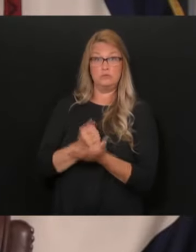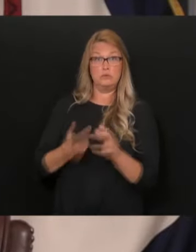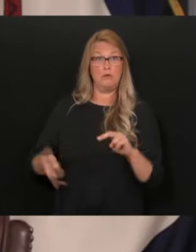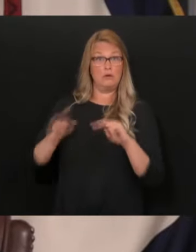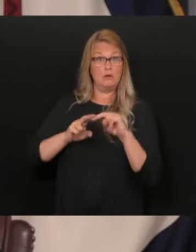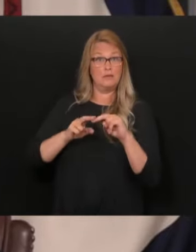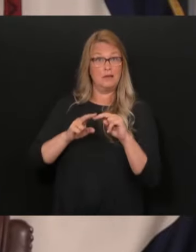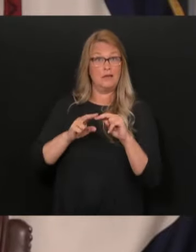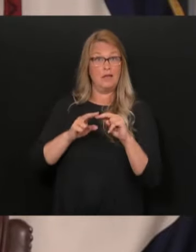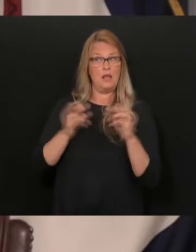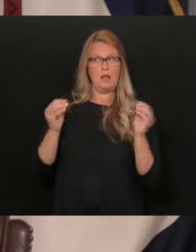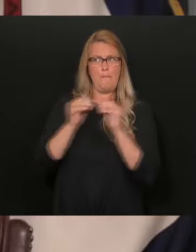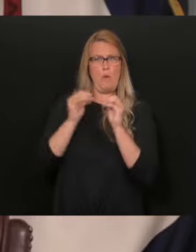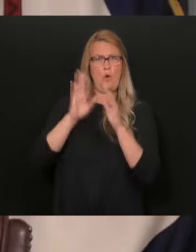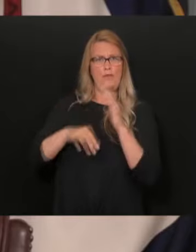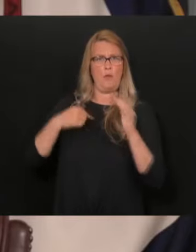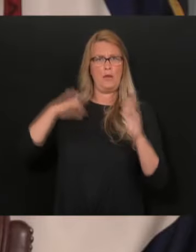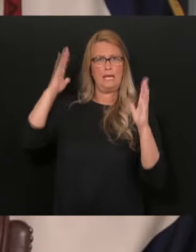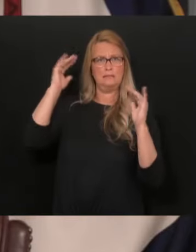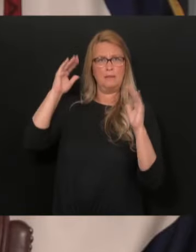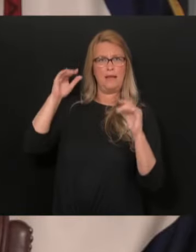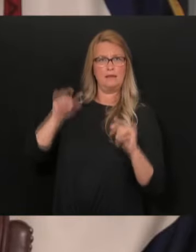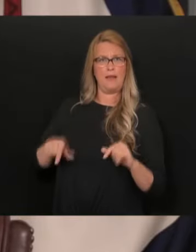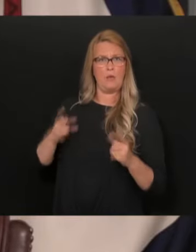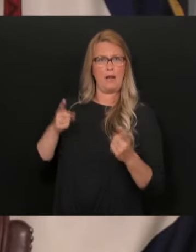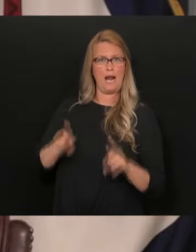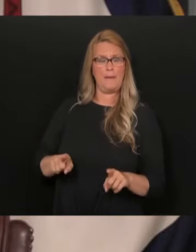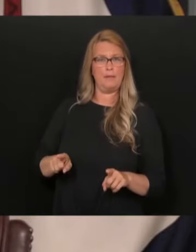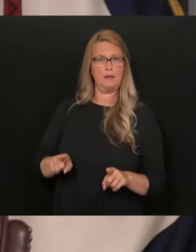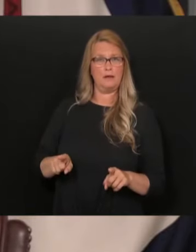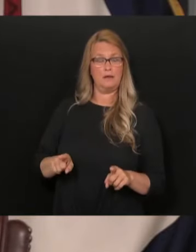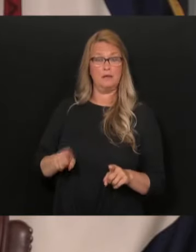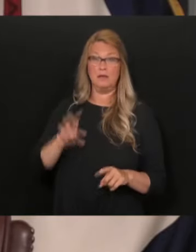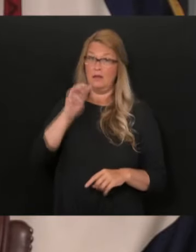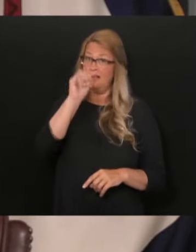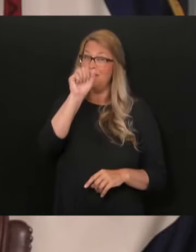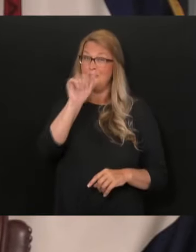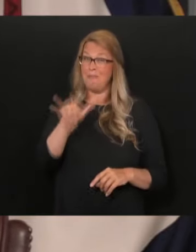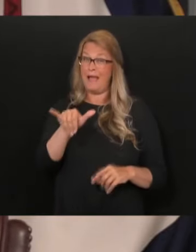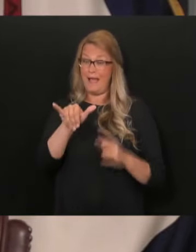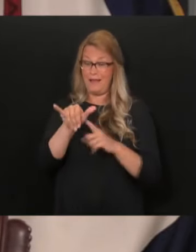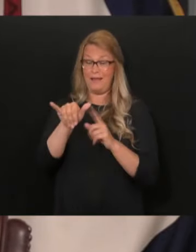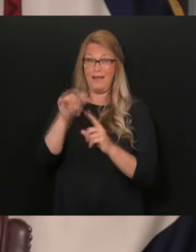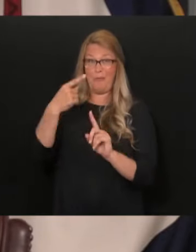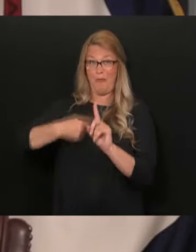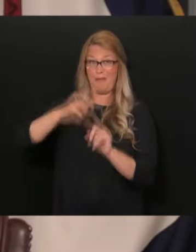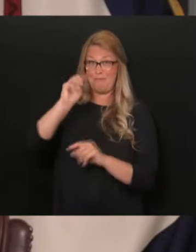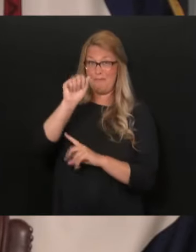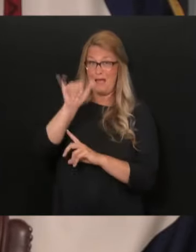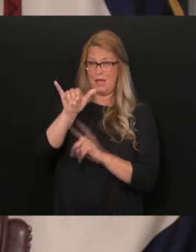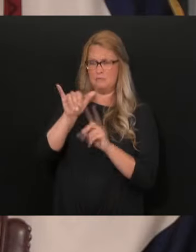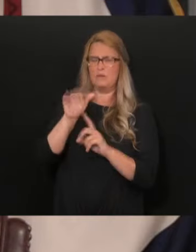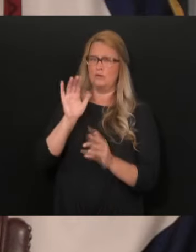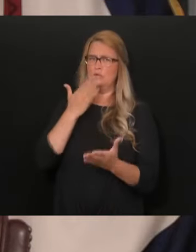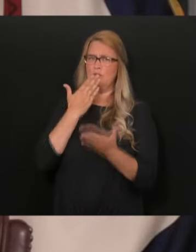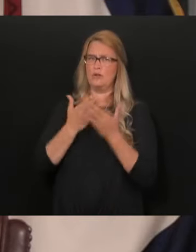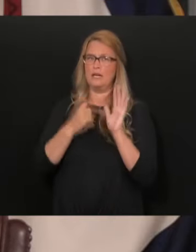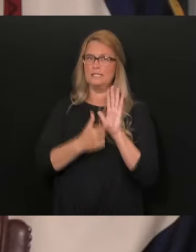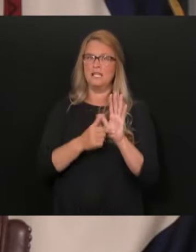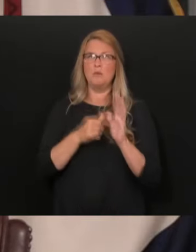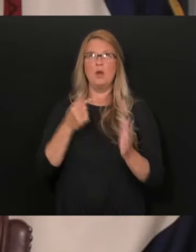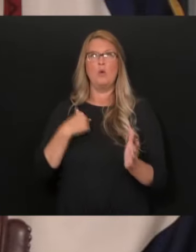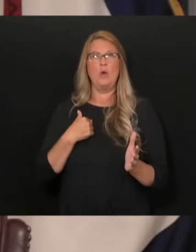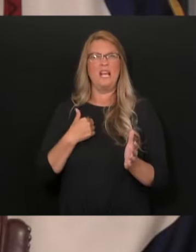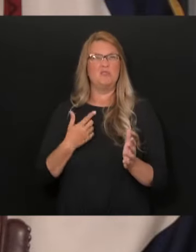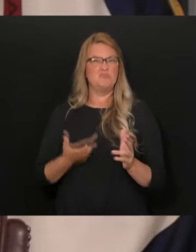this pandemic and all this situation hit. May's a perfect example. We brought in an additional